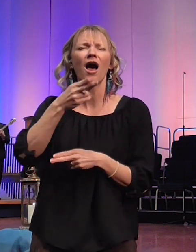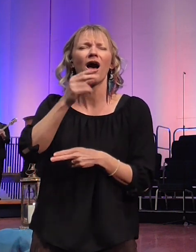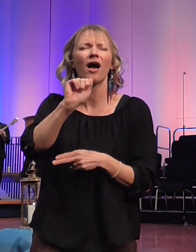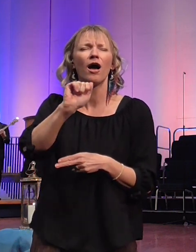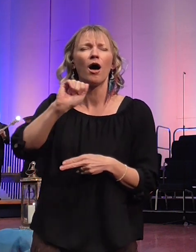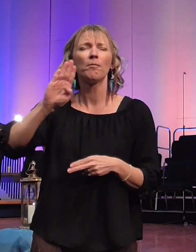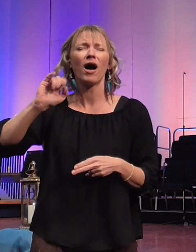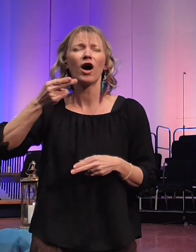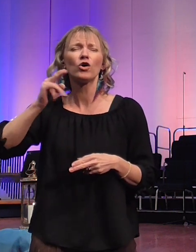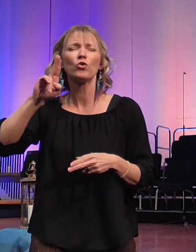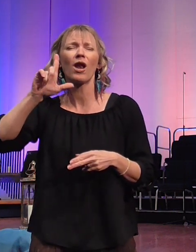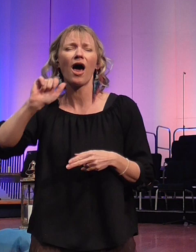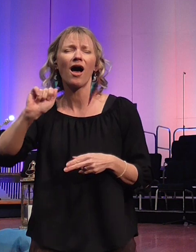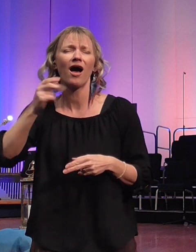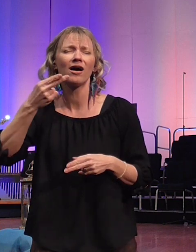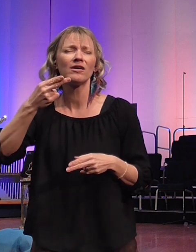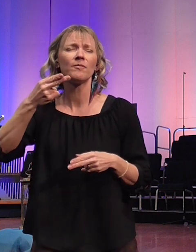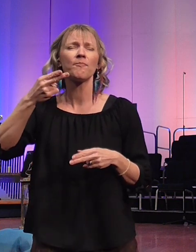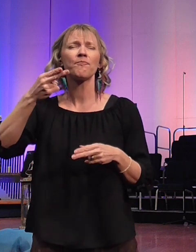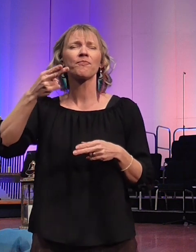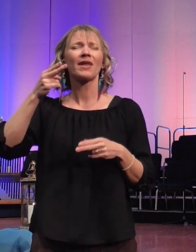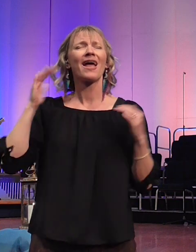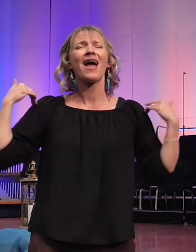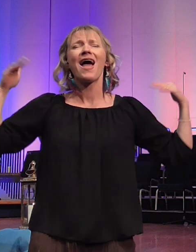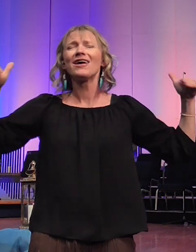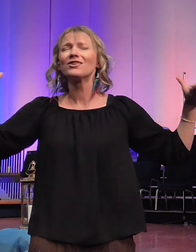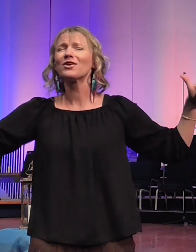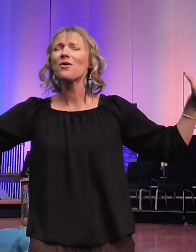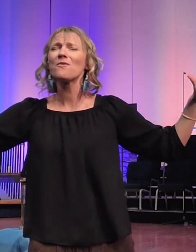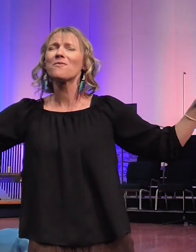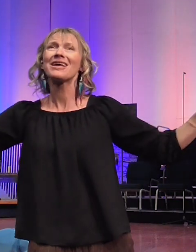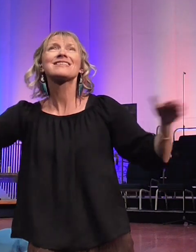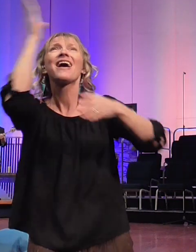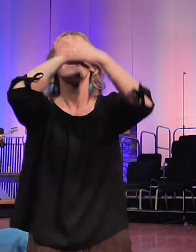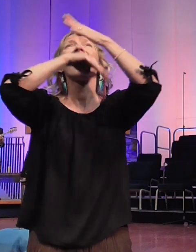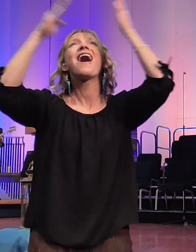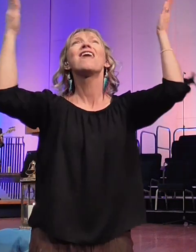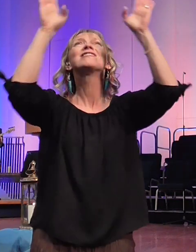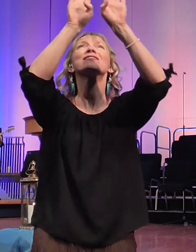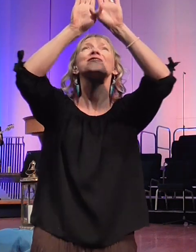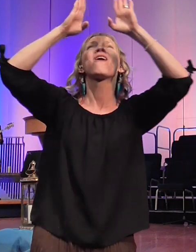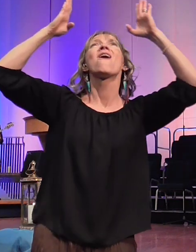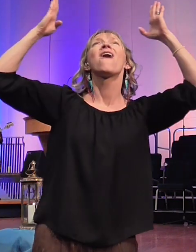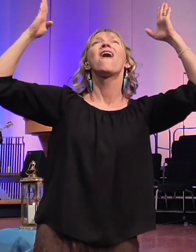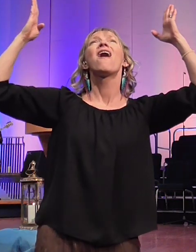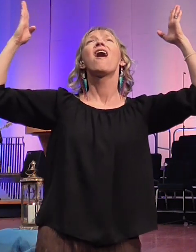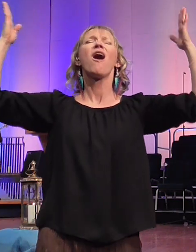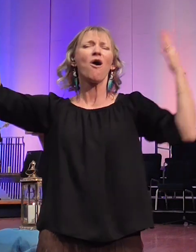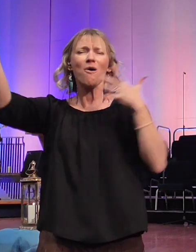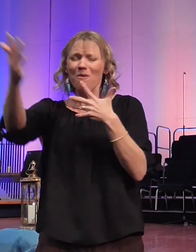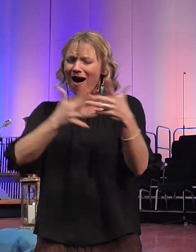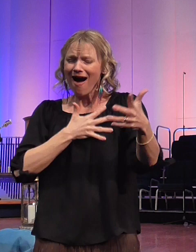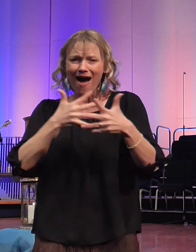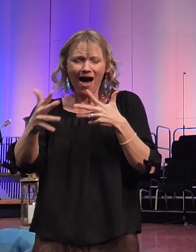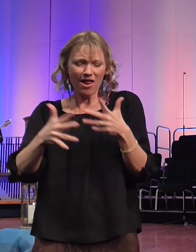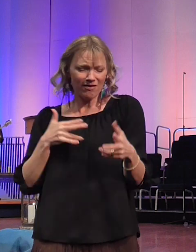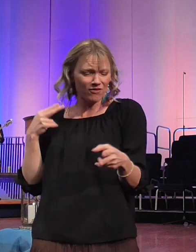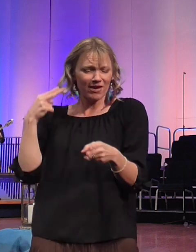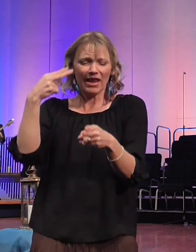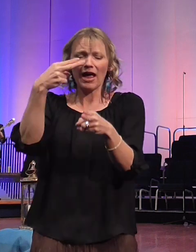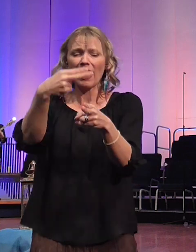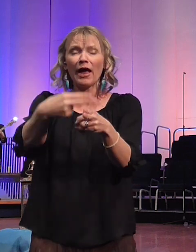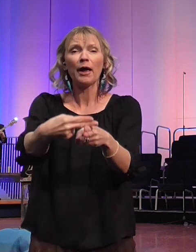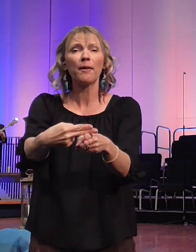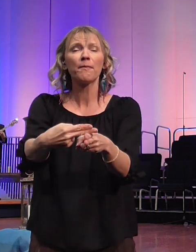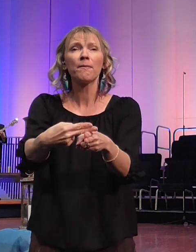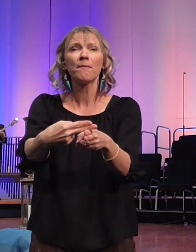Buddha, Baha'u'llah, angel's wings or heaven's door. But whatever name you